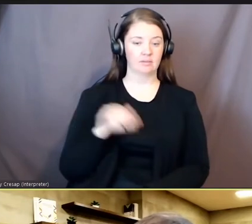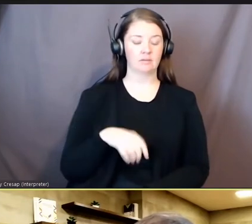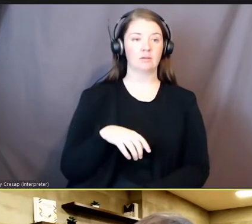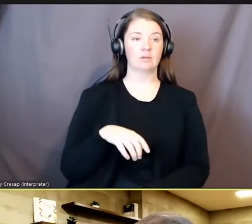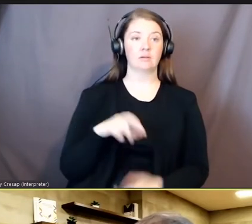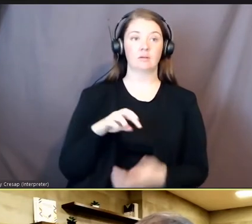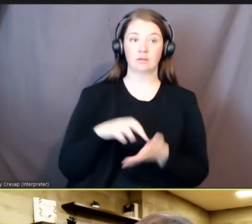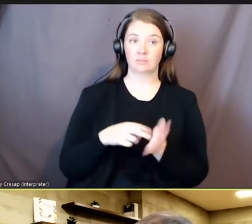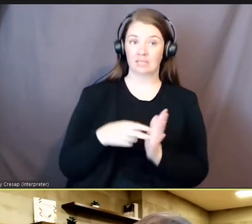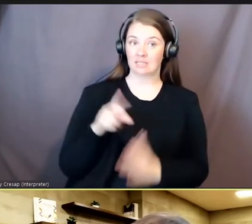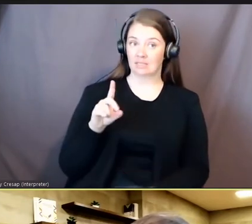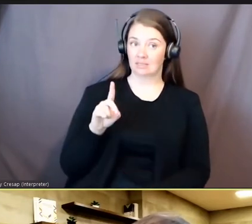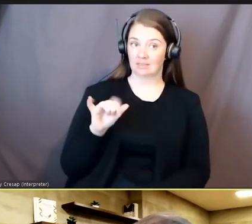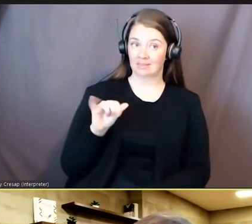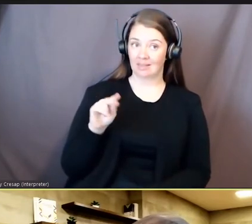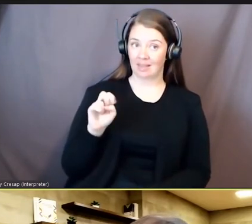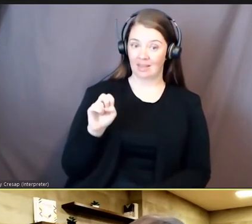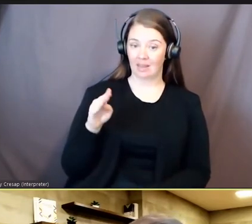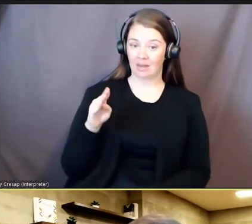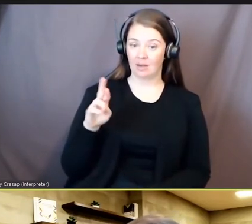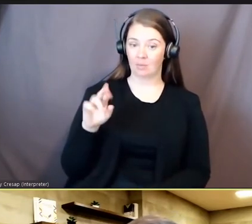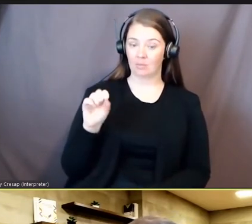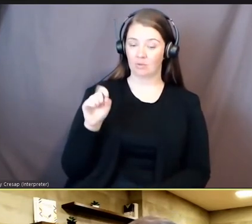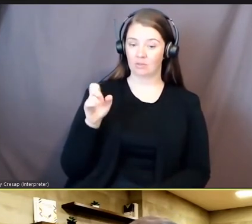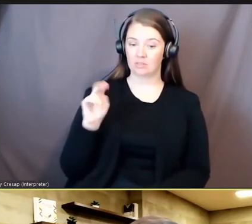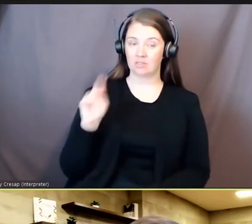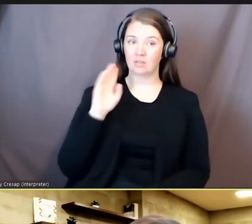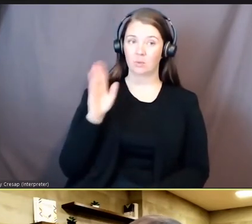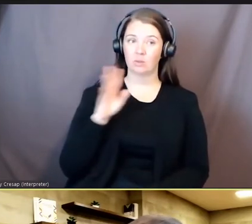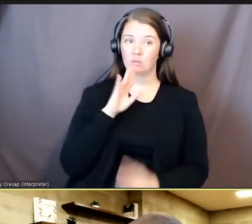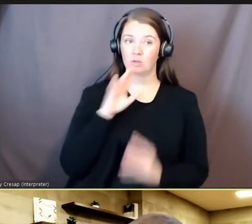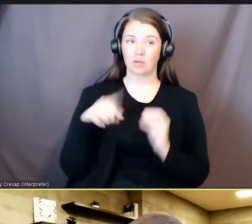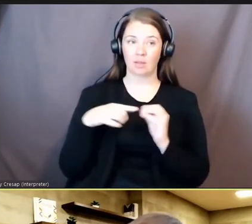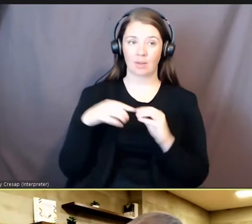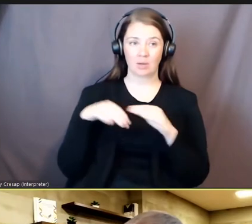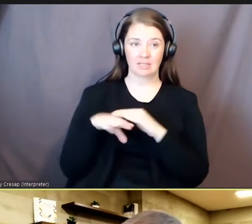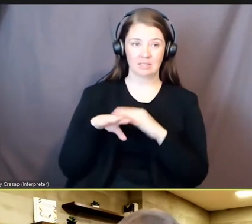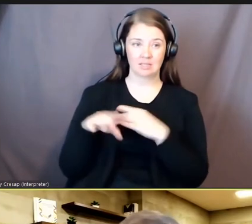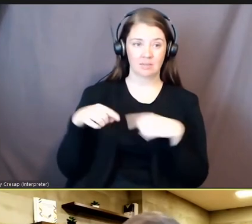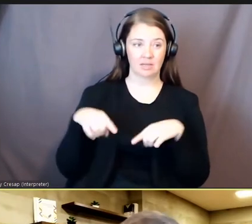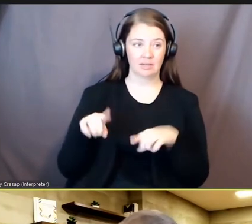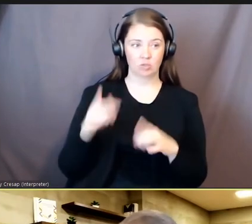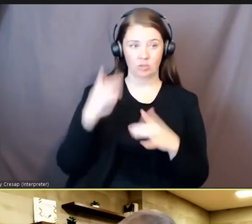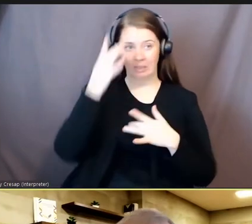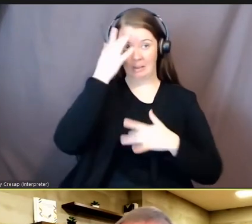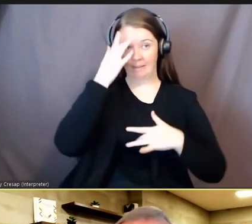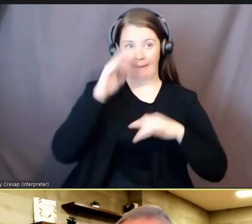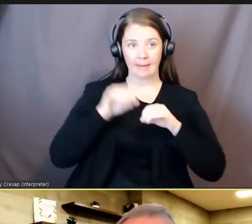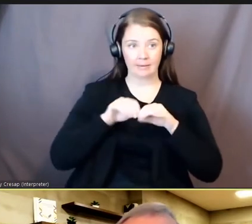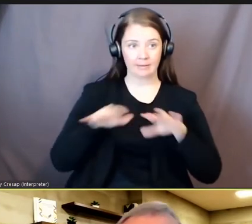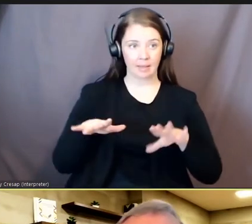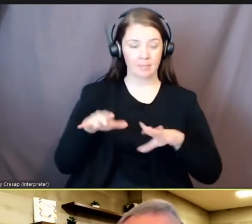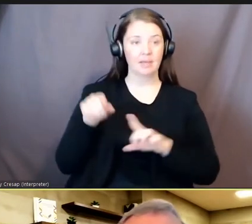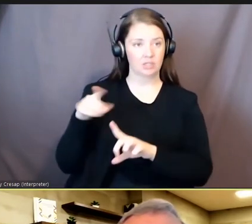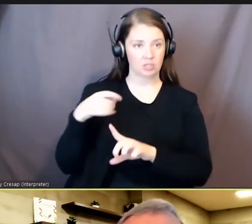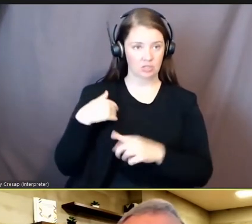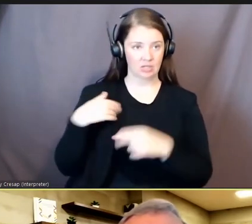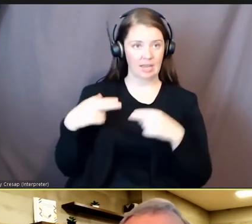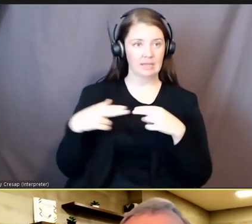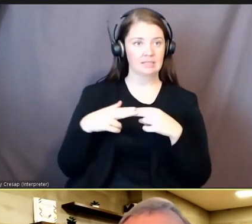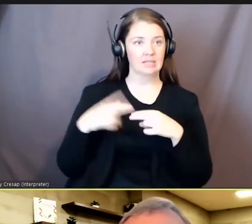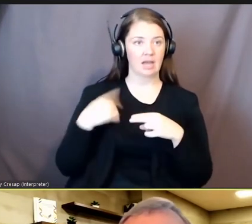Diane Burstein will be talking about the accessibility during the pandemic, and she has some slides for us to